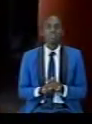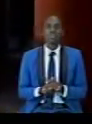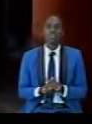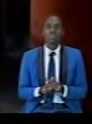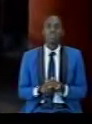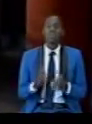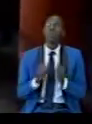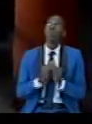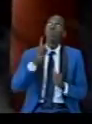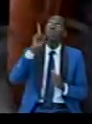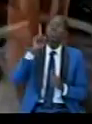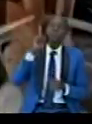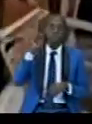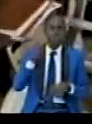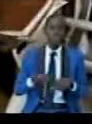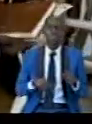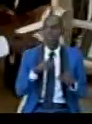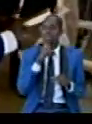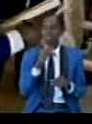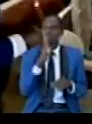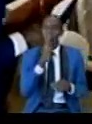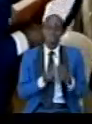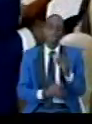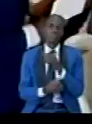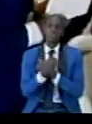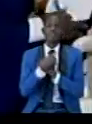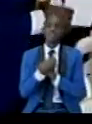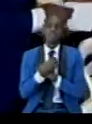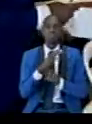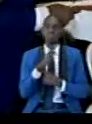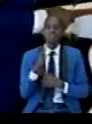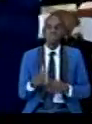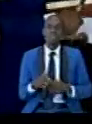With him, you cannot be defeated.